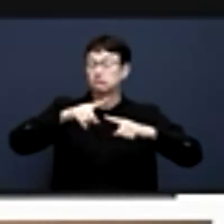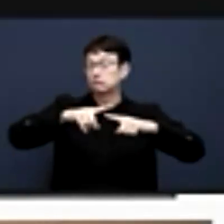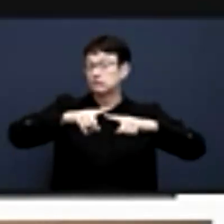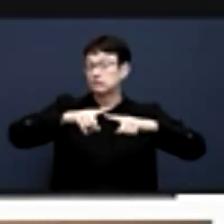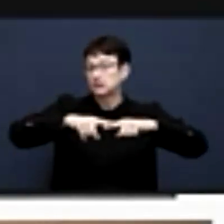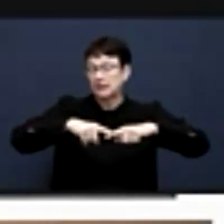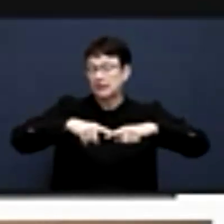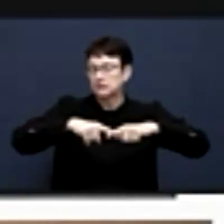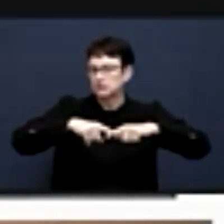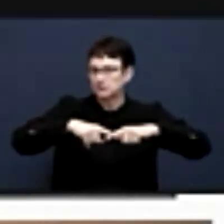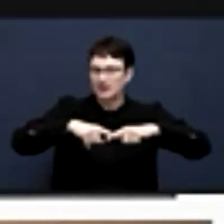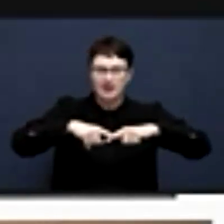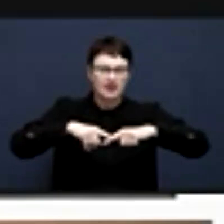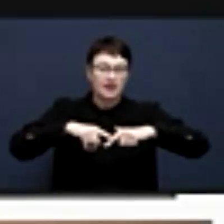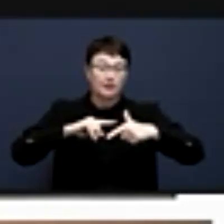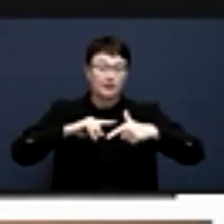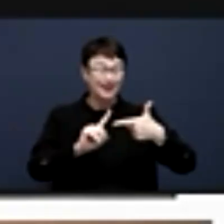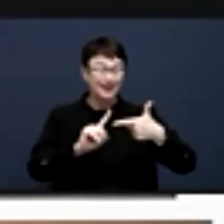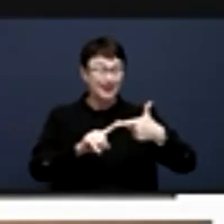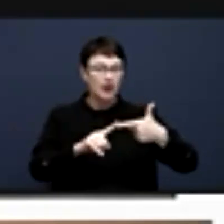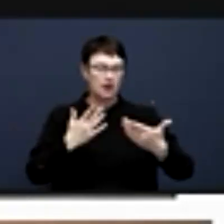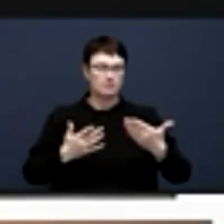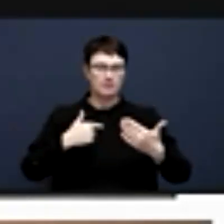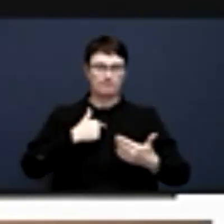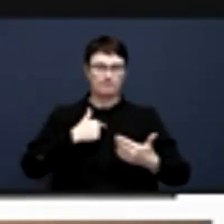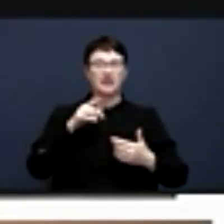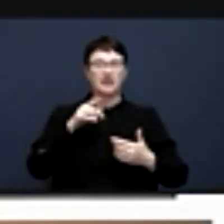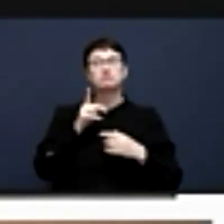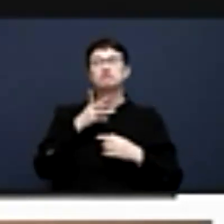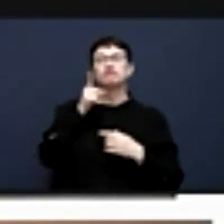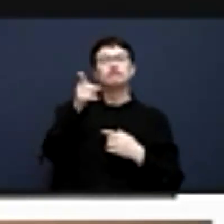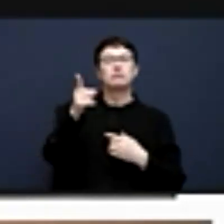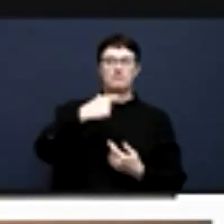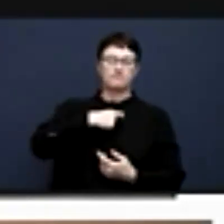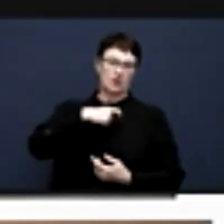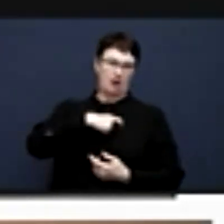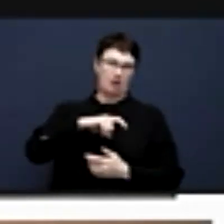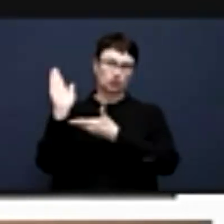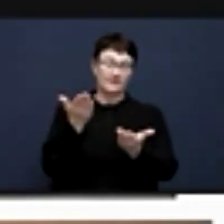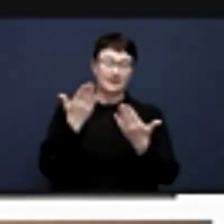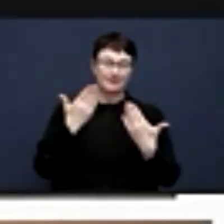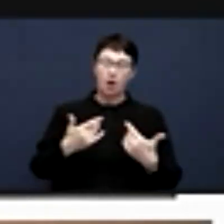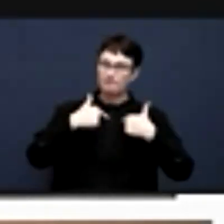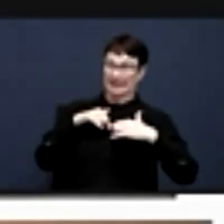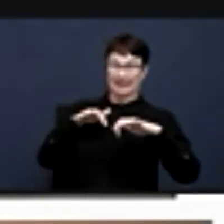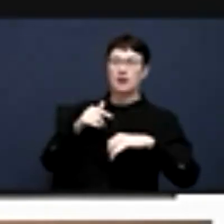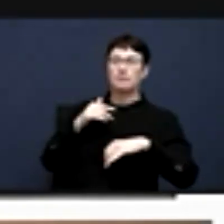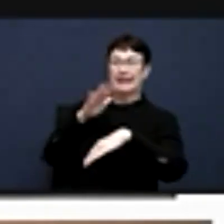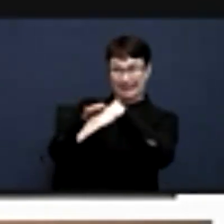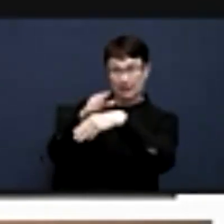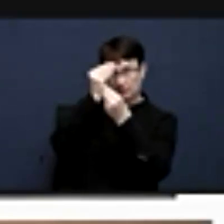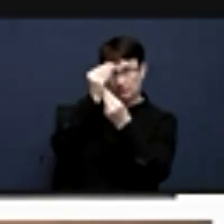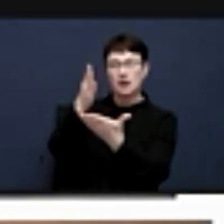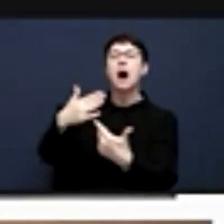if it's a personalized service and the user discloses their user need, could it be enough